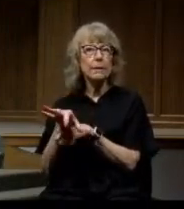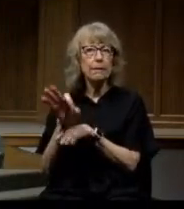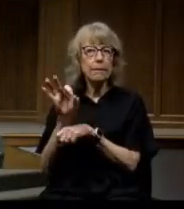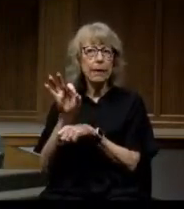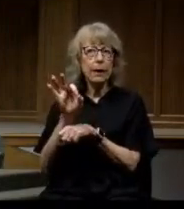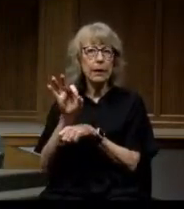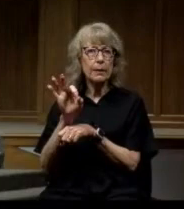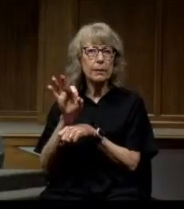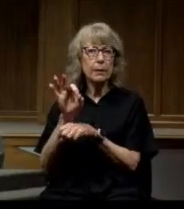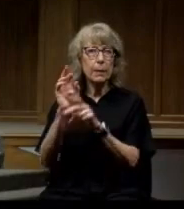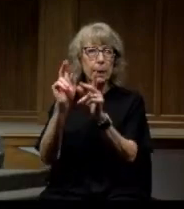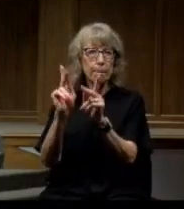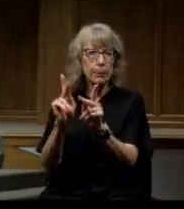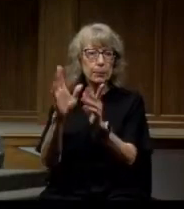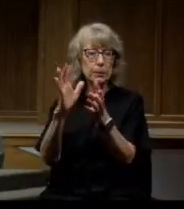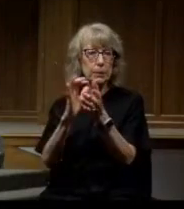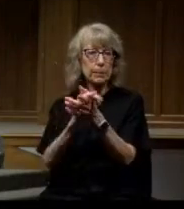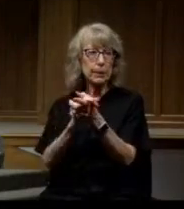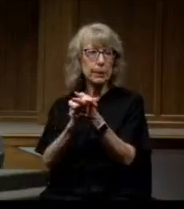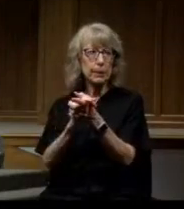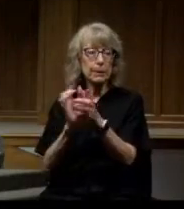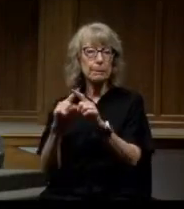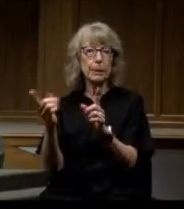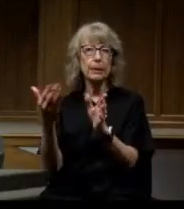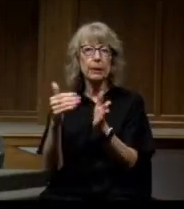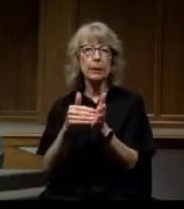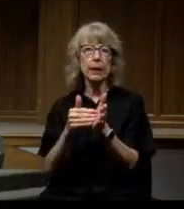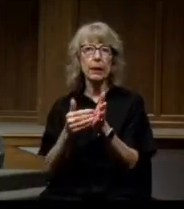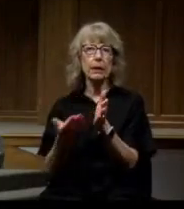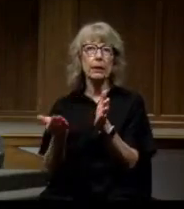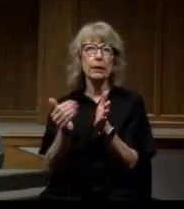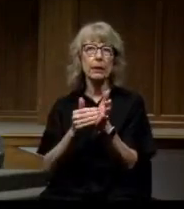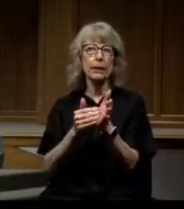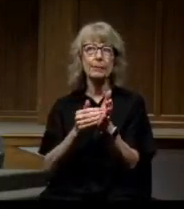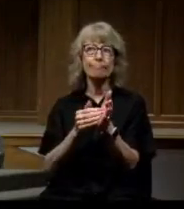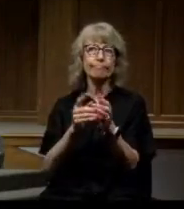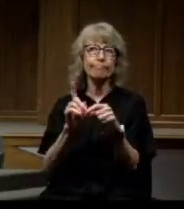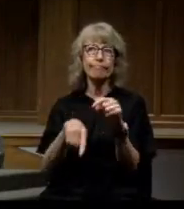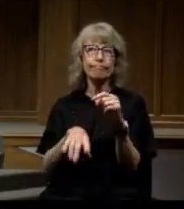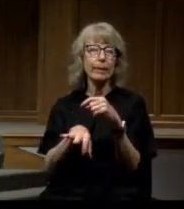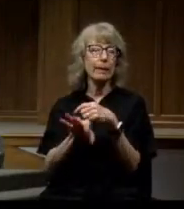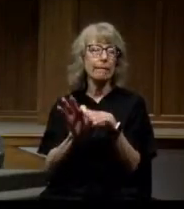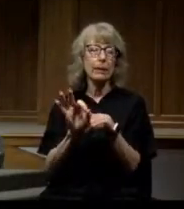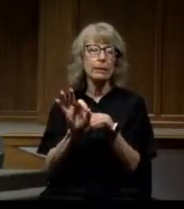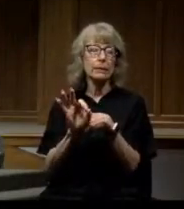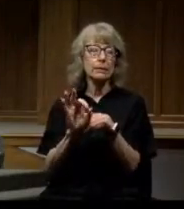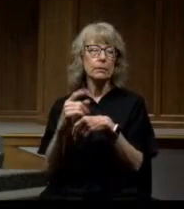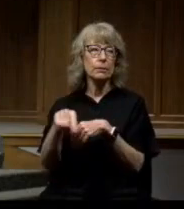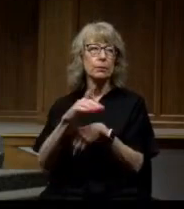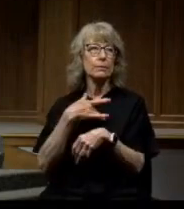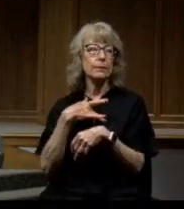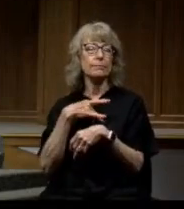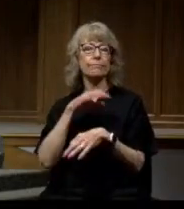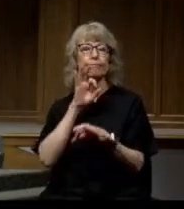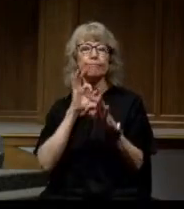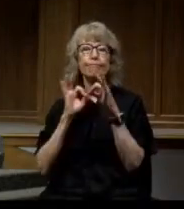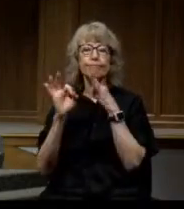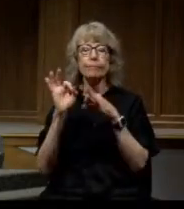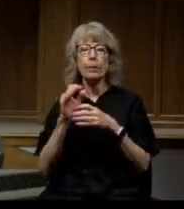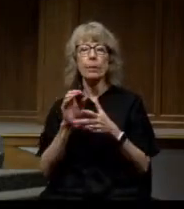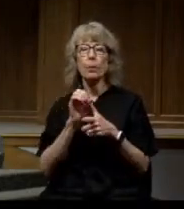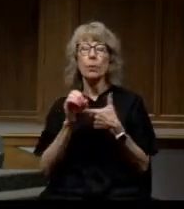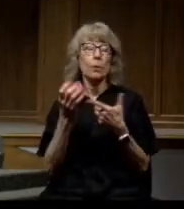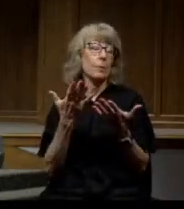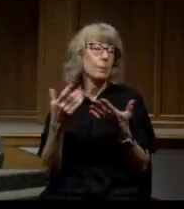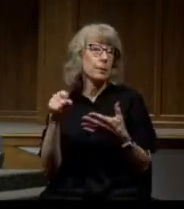life, but time after time, it doesn't work out. So you're frustrated. Or